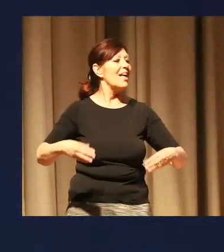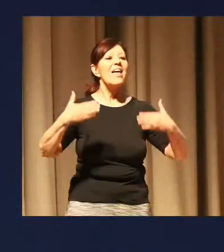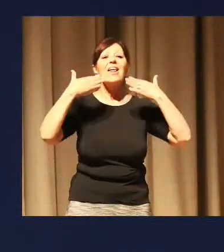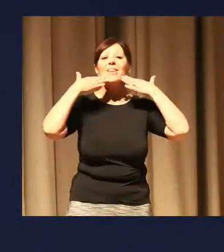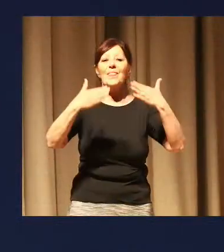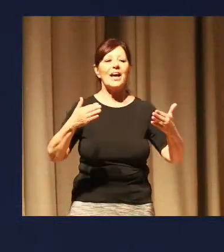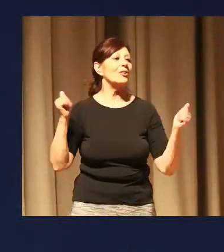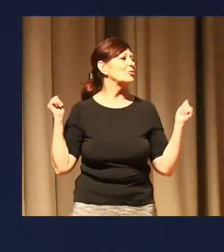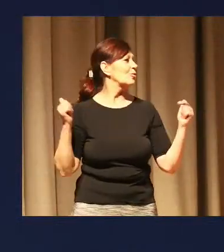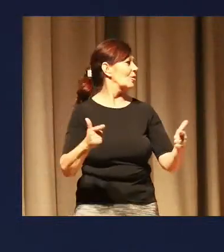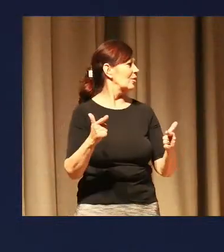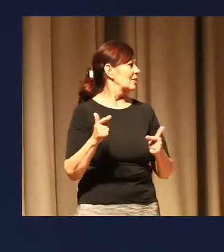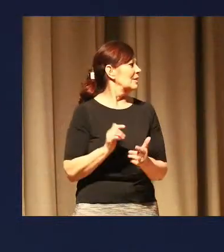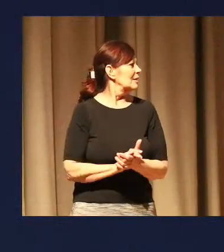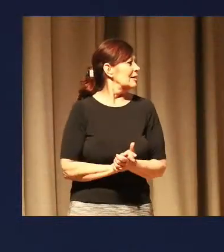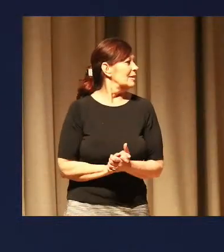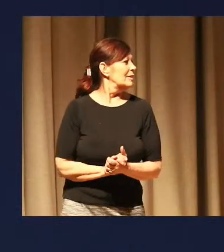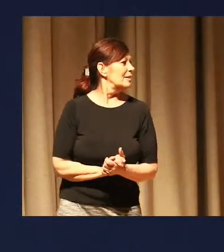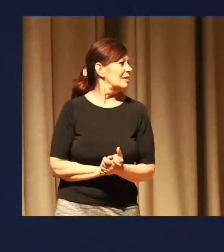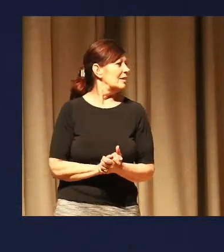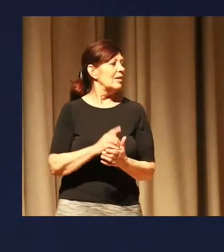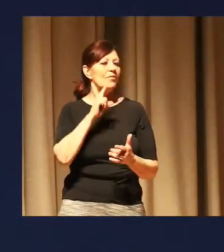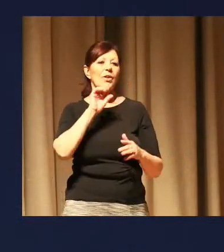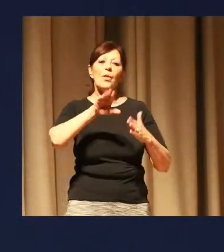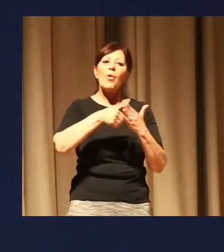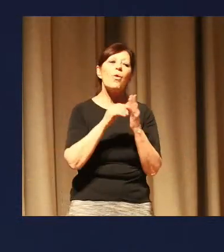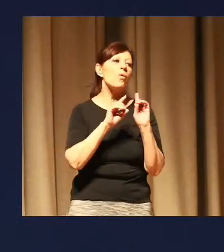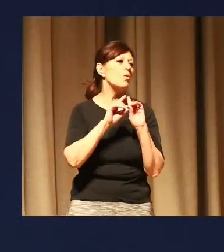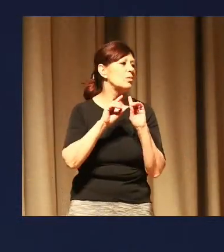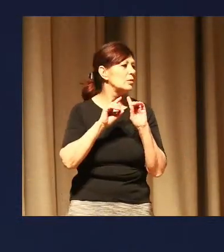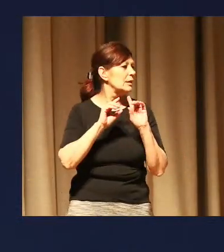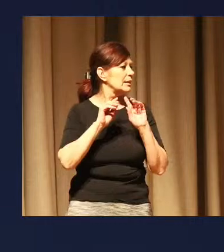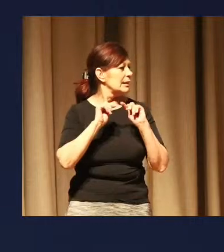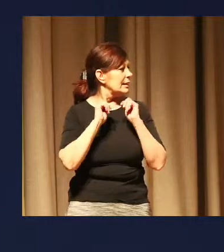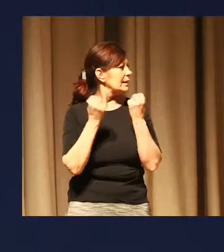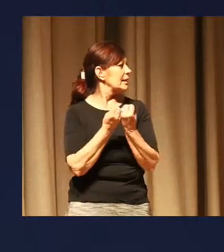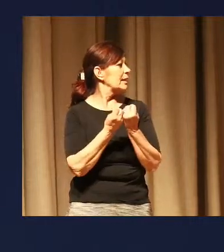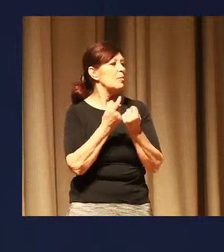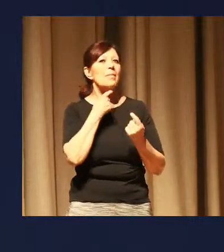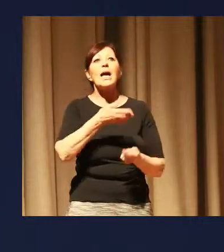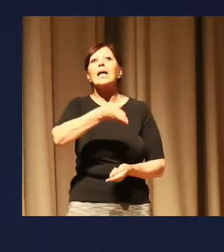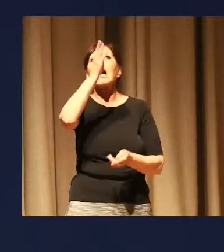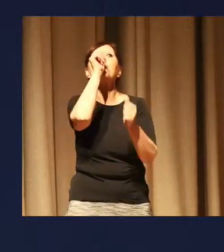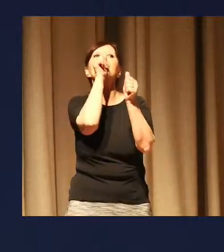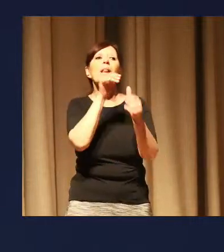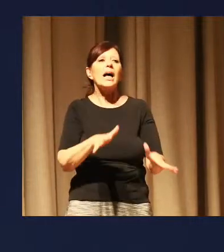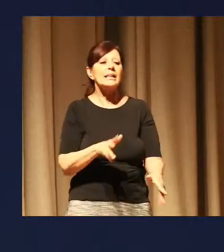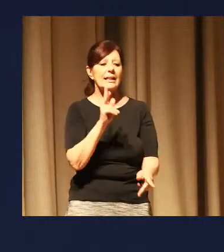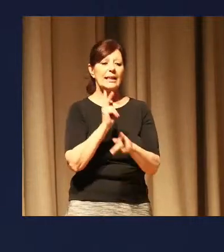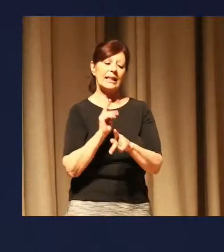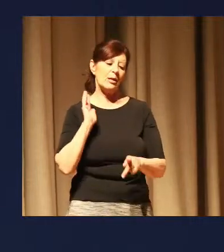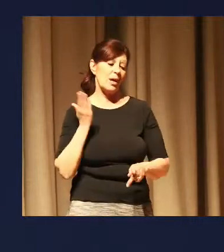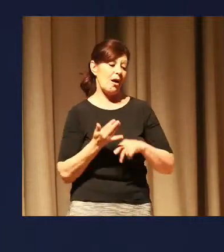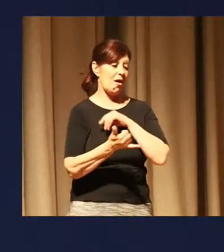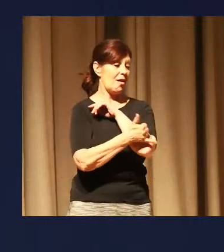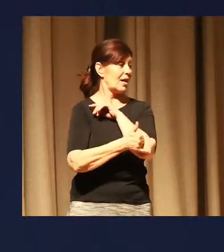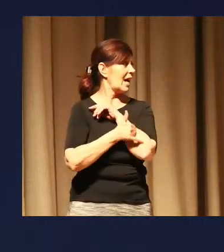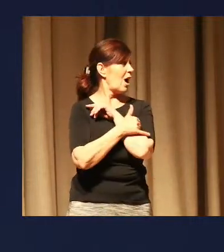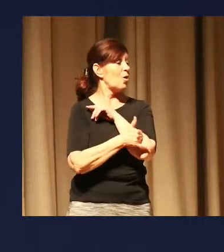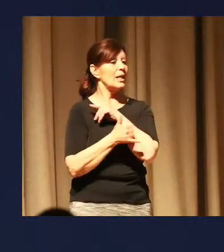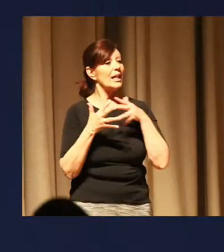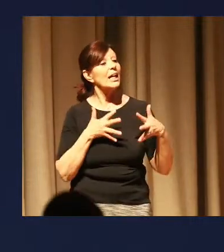again to Yanni Seren and the entire team for his hospitality. May God bless and keep our county and